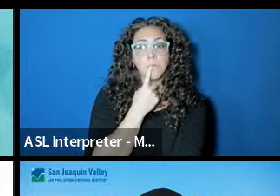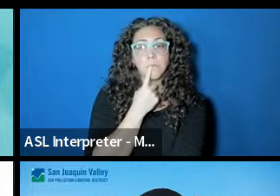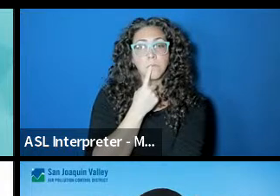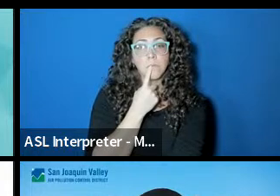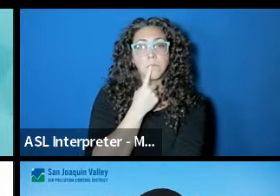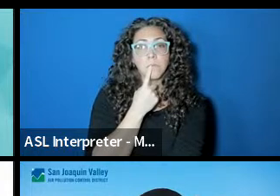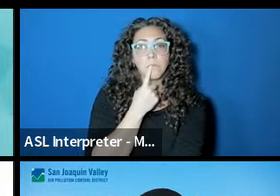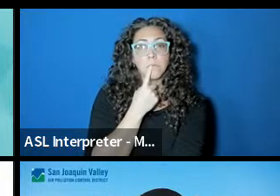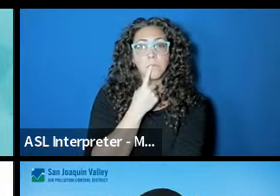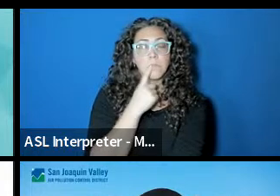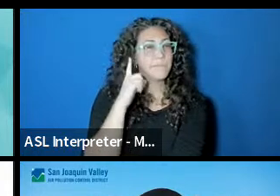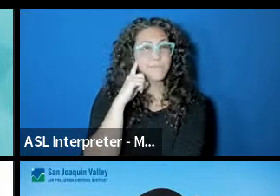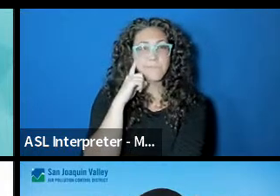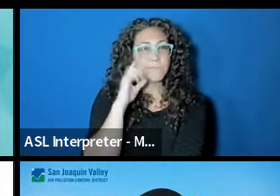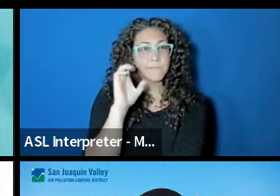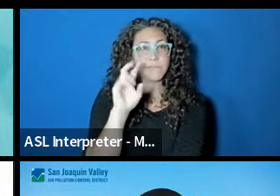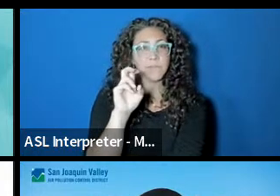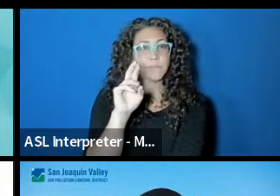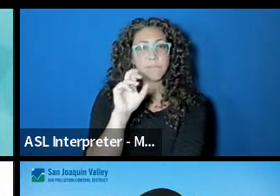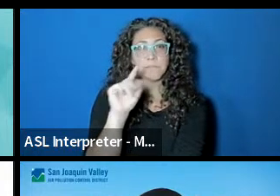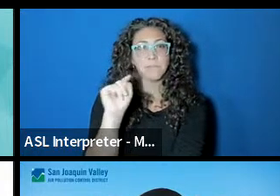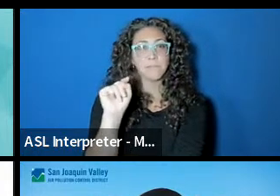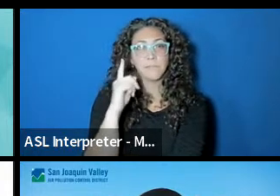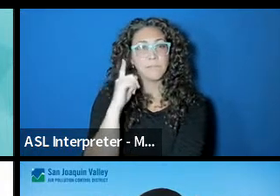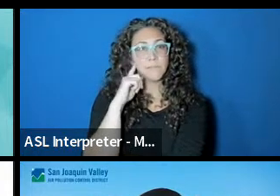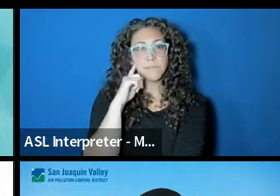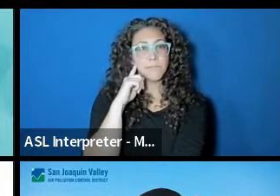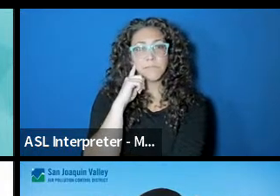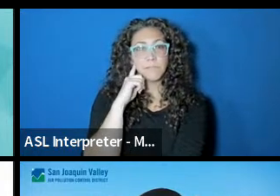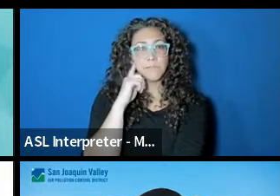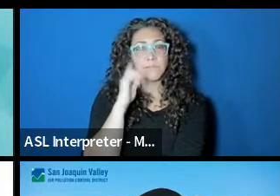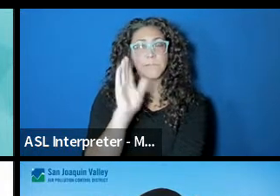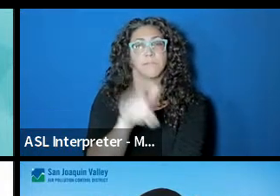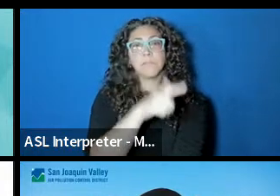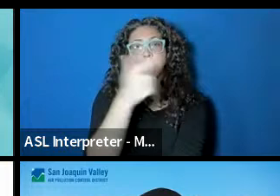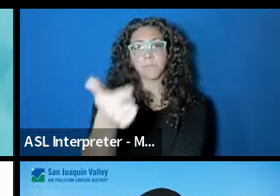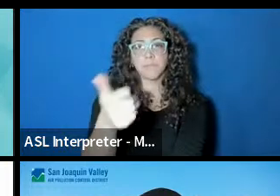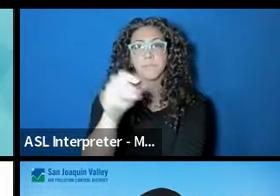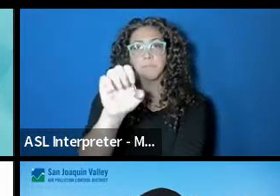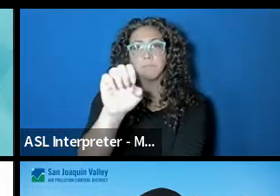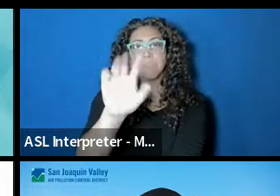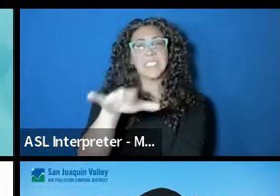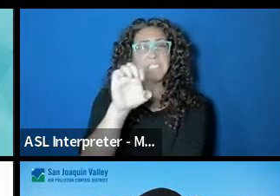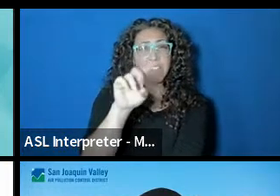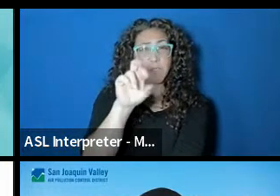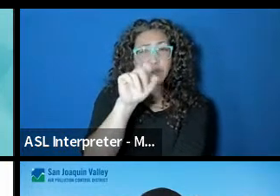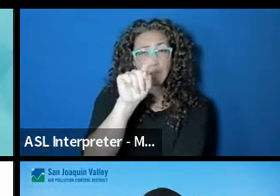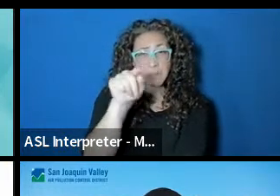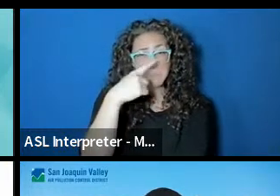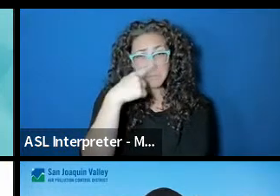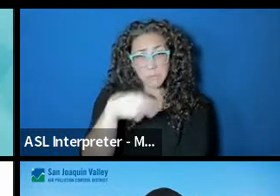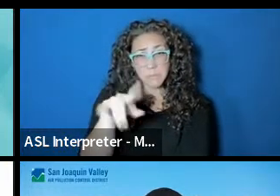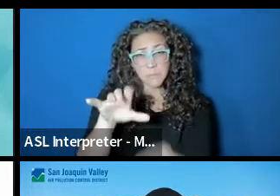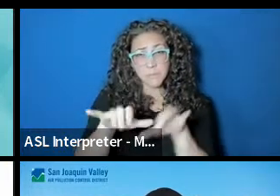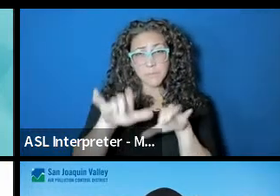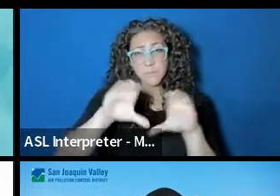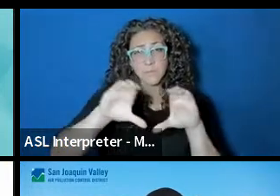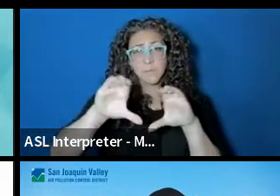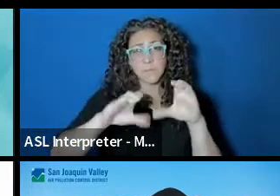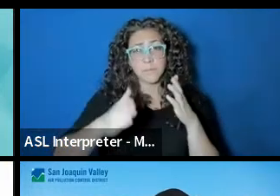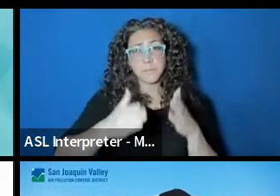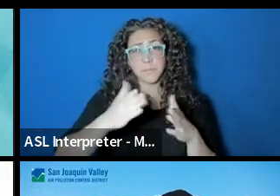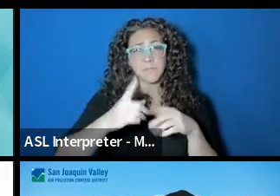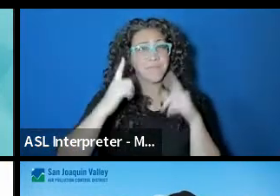Yeah, we can't hear you, Everett. Move on. Stephanie, Everett, maybe you can post it in the chat if that's